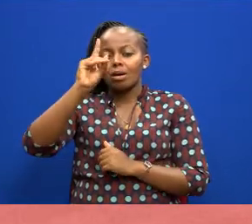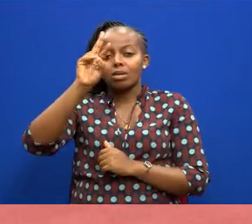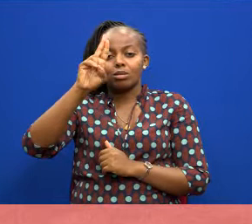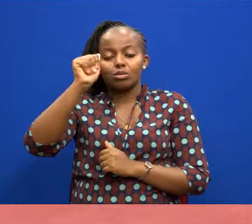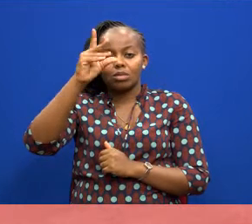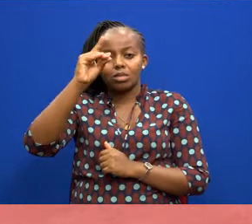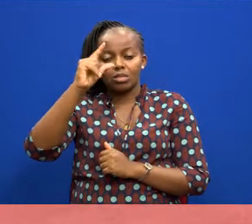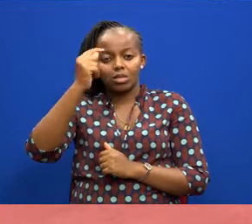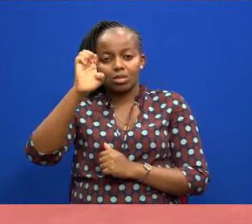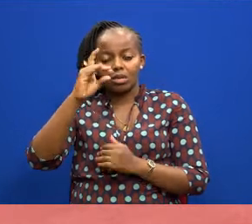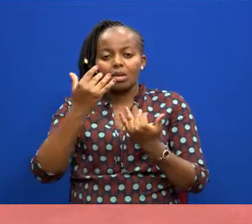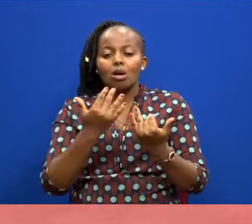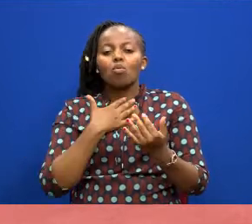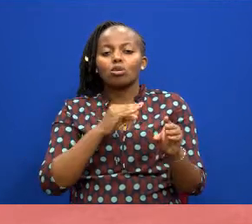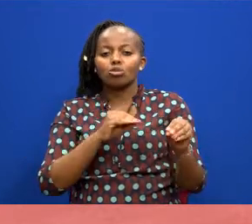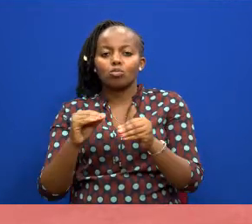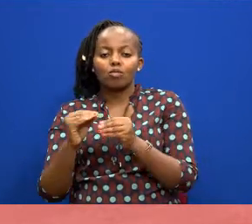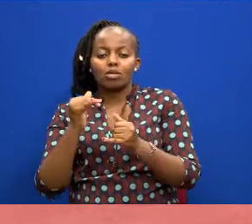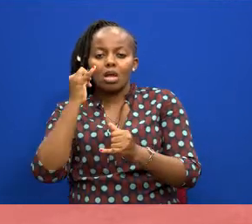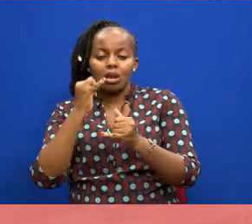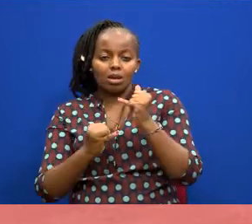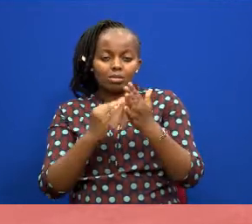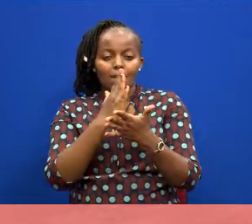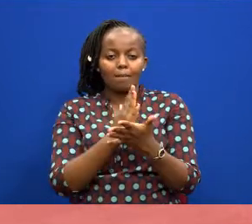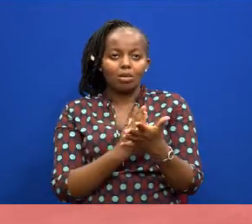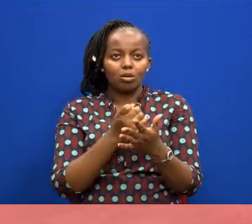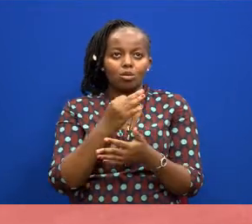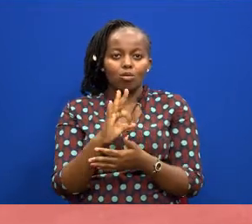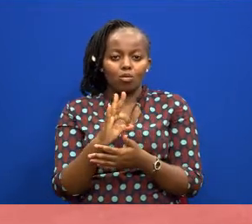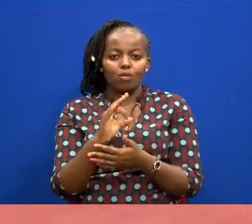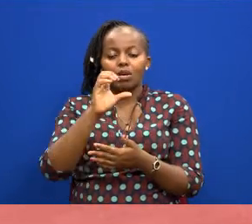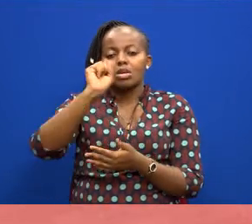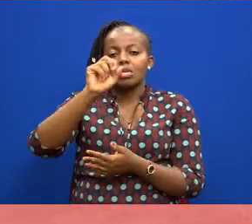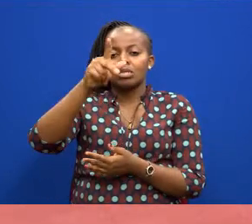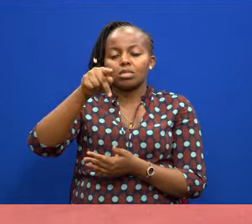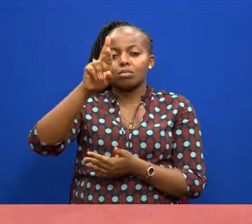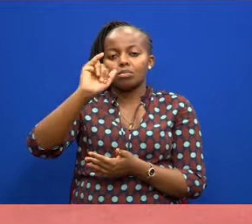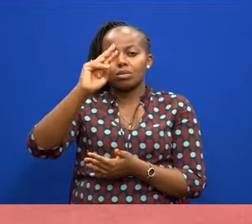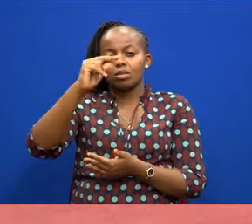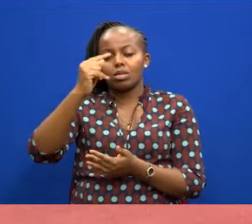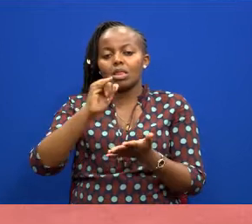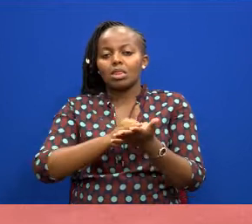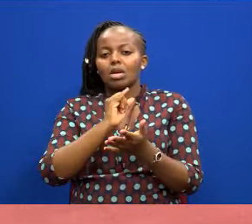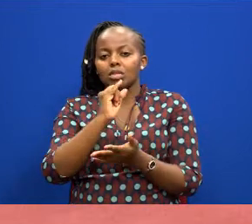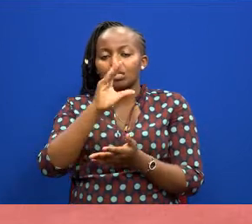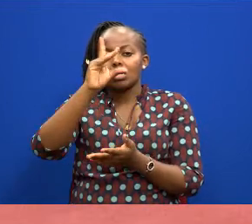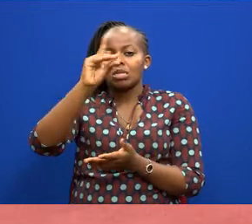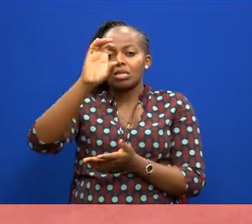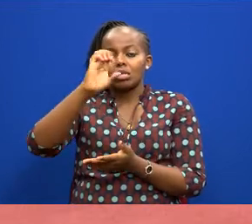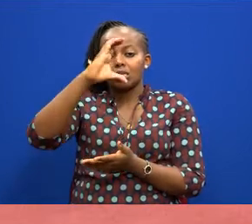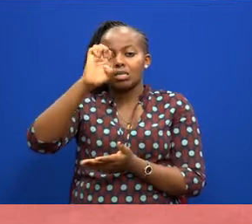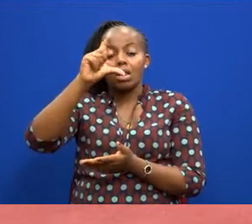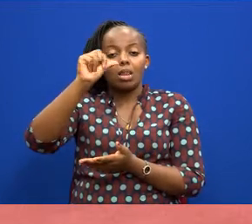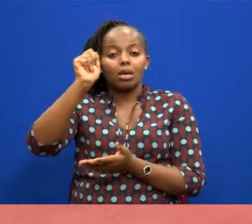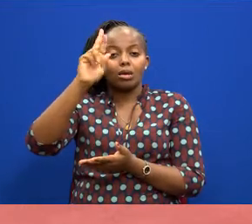on swiftly onto our next and final phase of the sprint. Now this is the